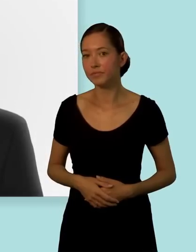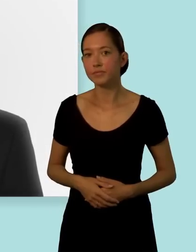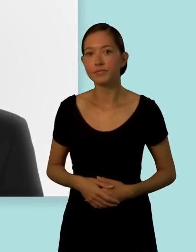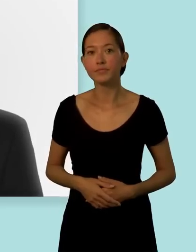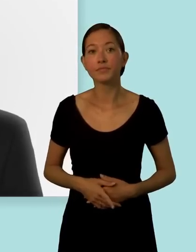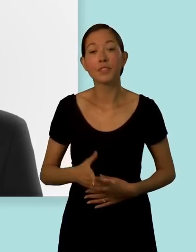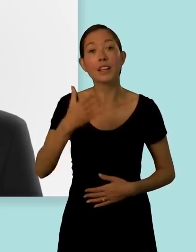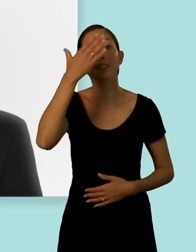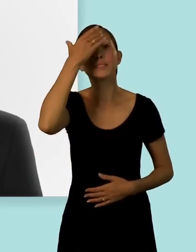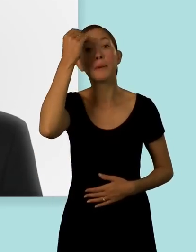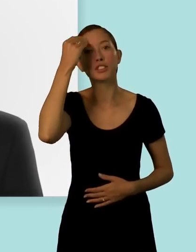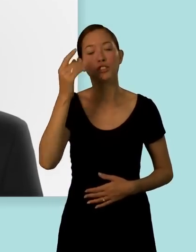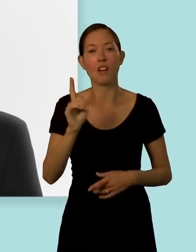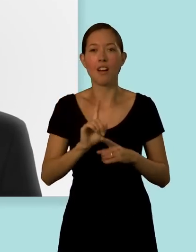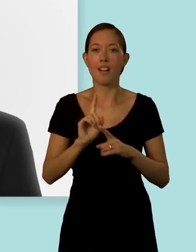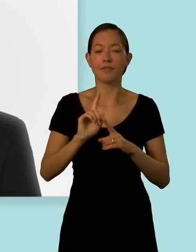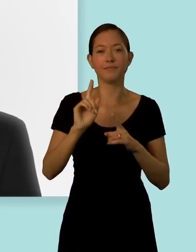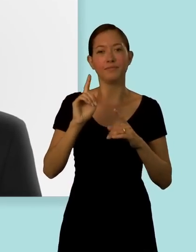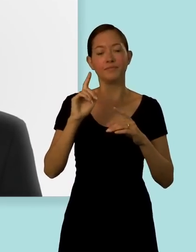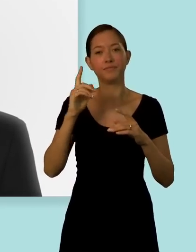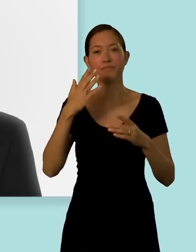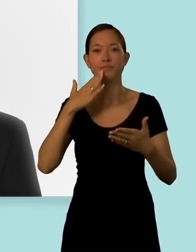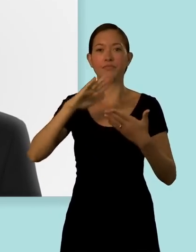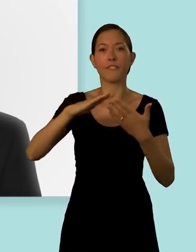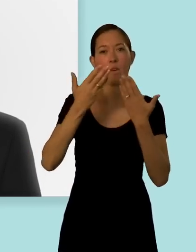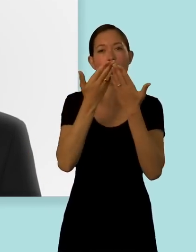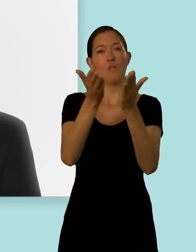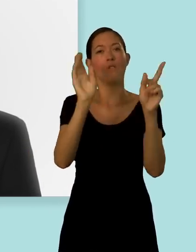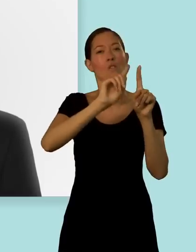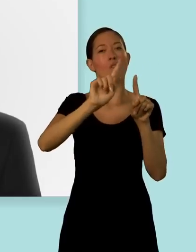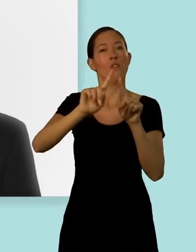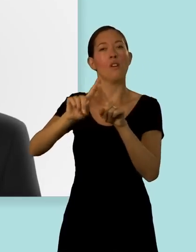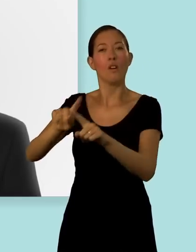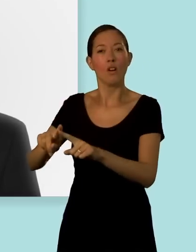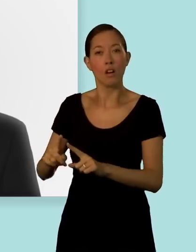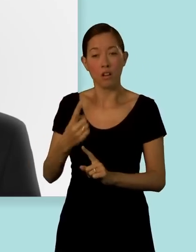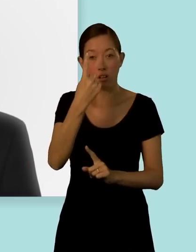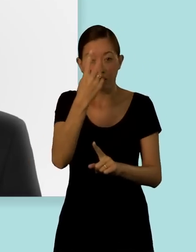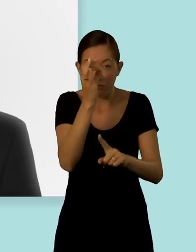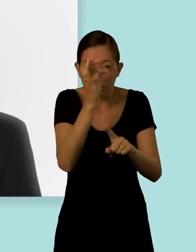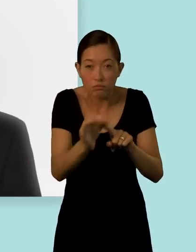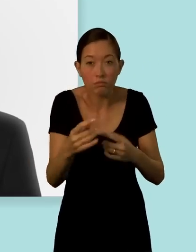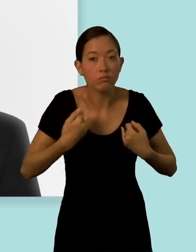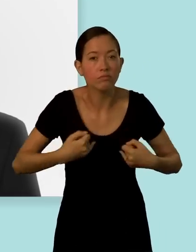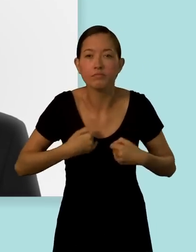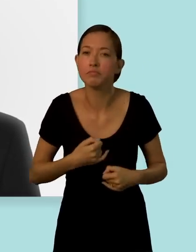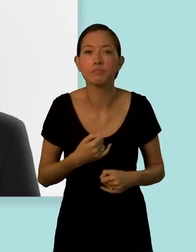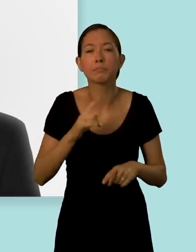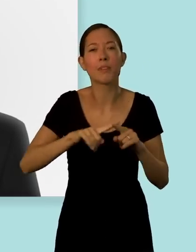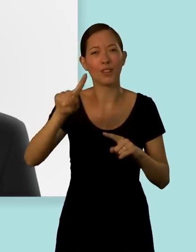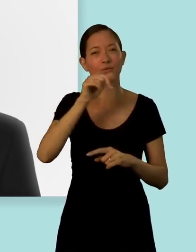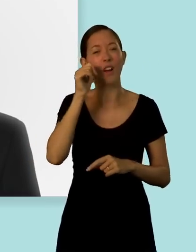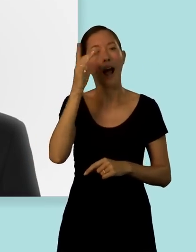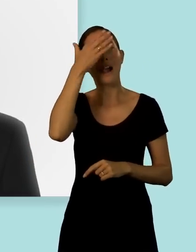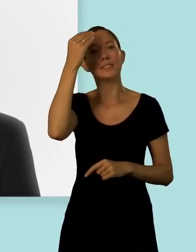Dementia is an overall term for a range of conditions. It isn't just one specific disease. Most people have heard of